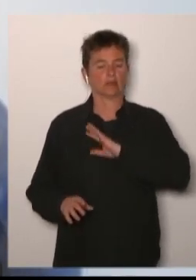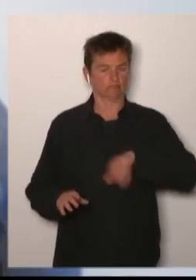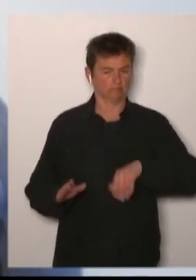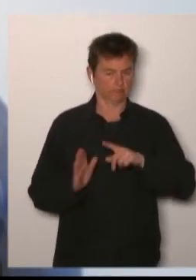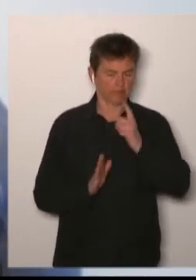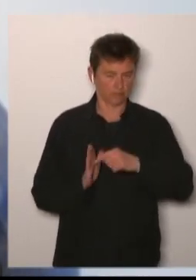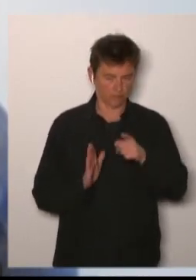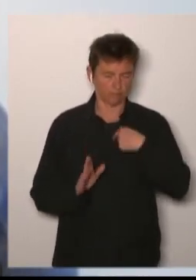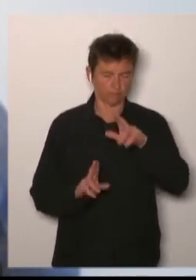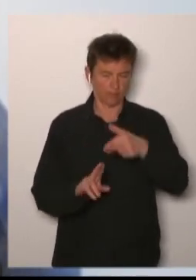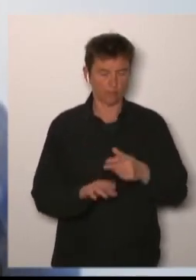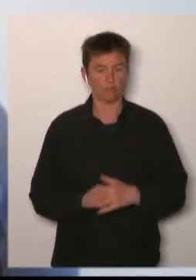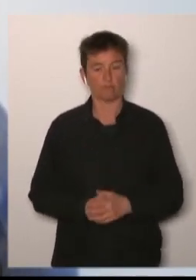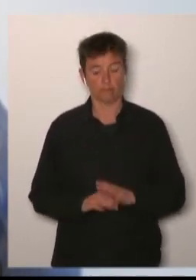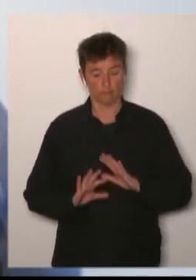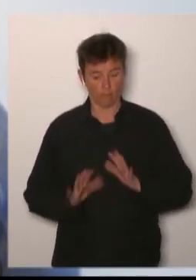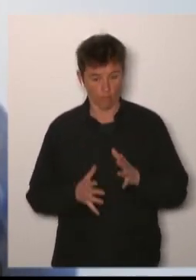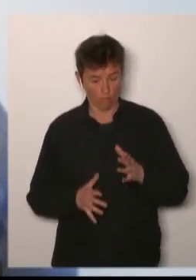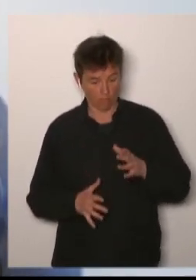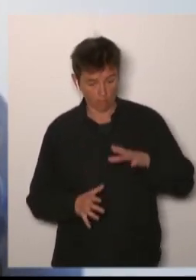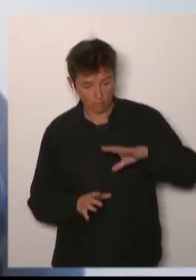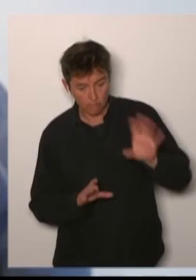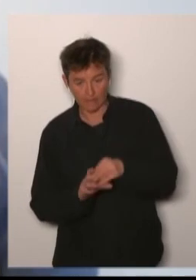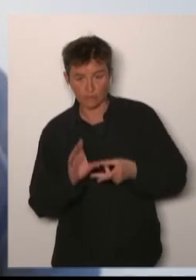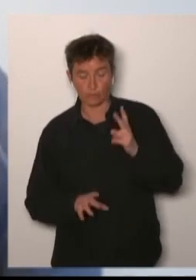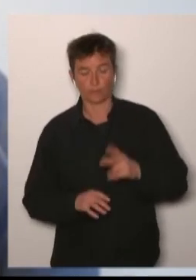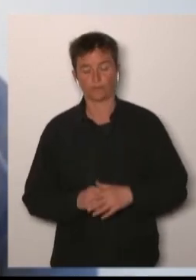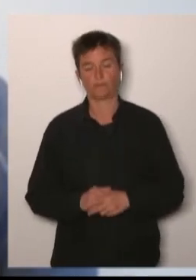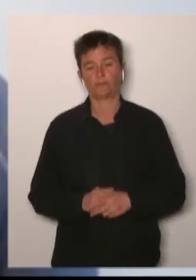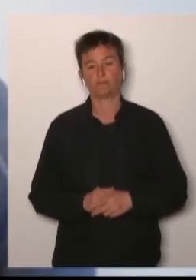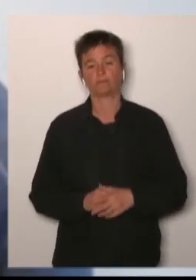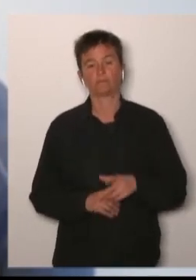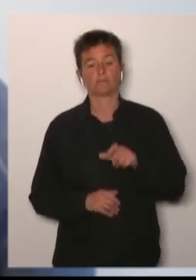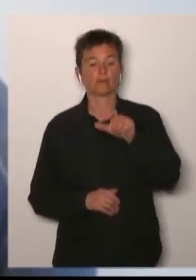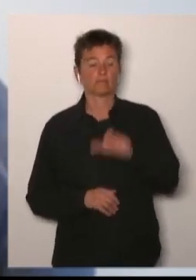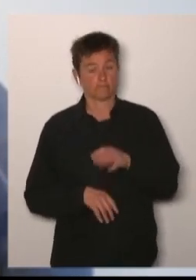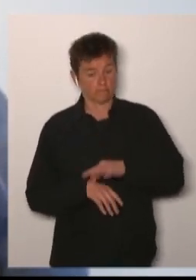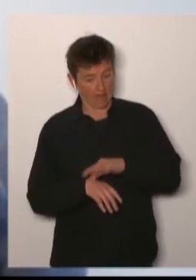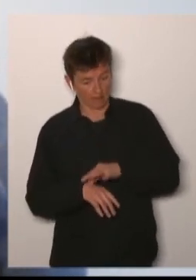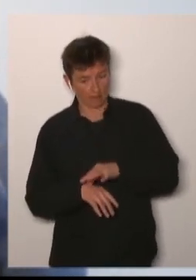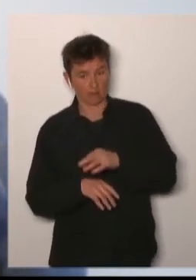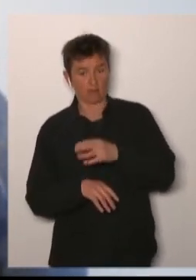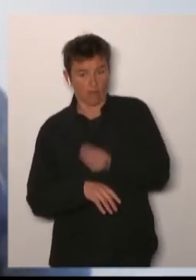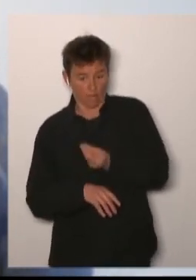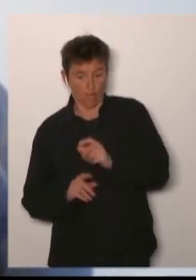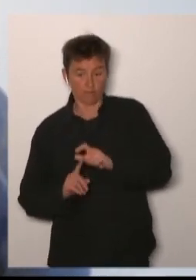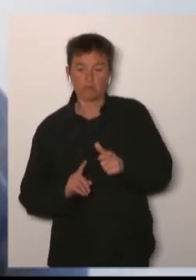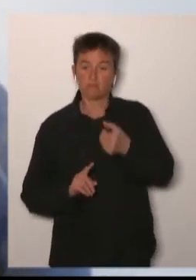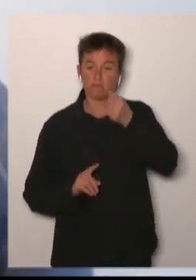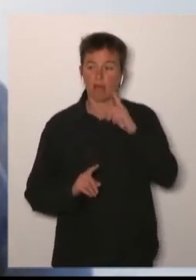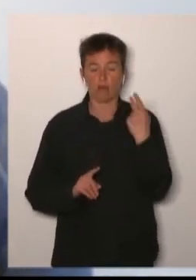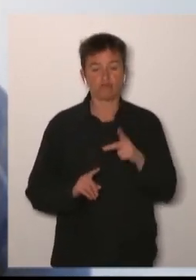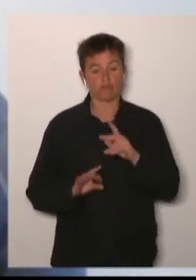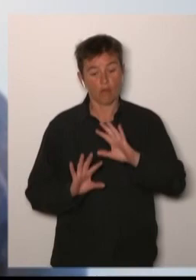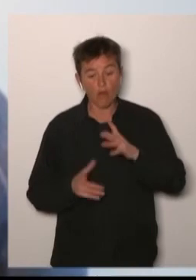integrated? I think patient and parents should, I think, be more systematically included